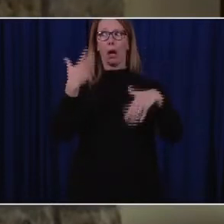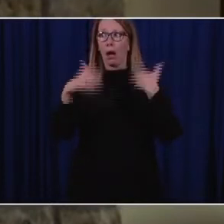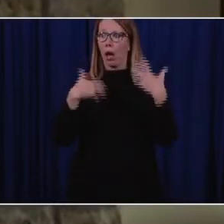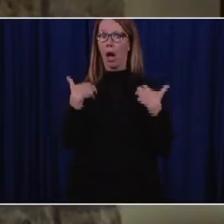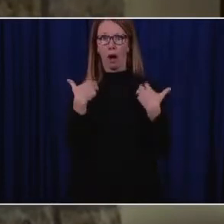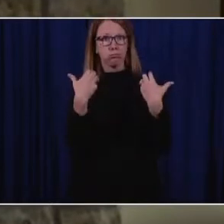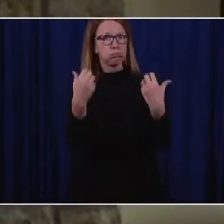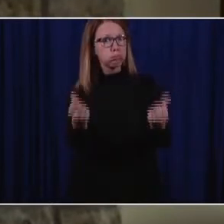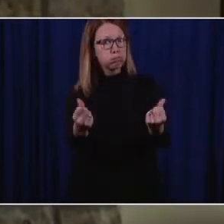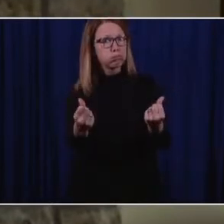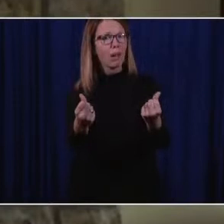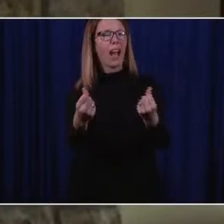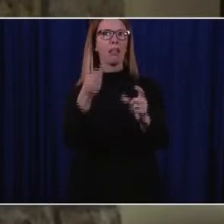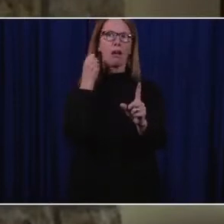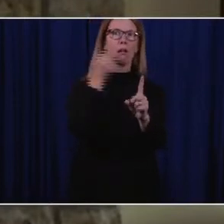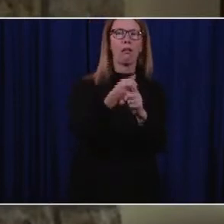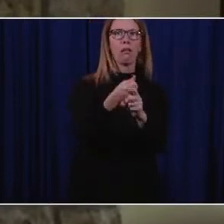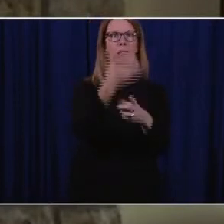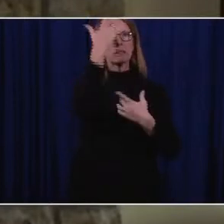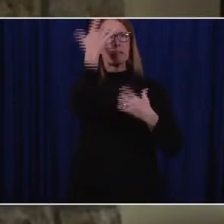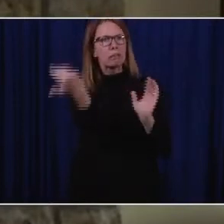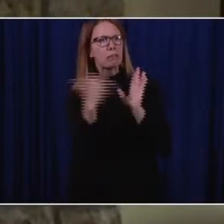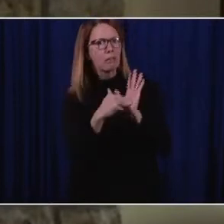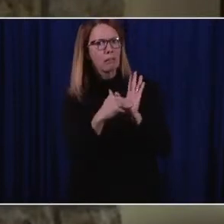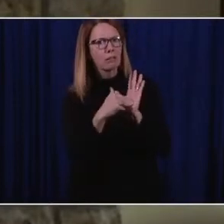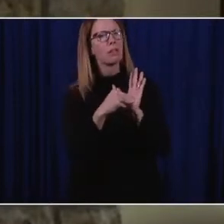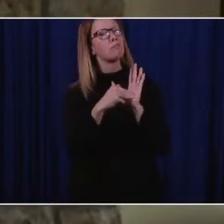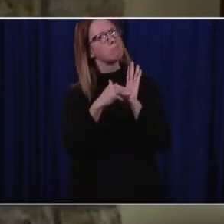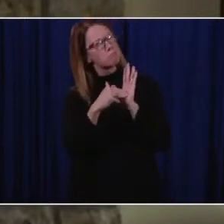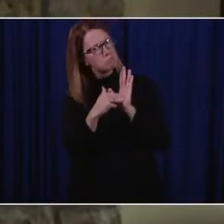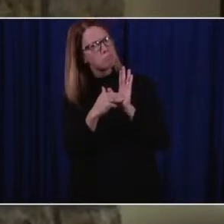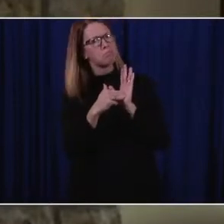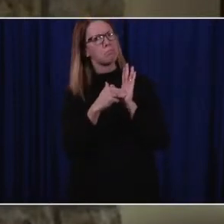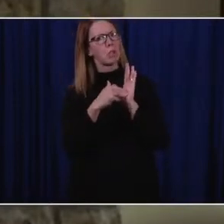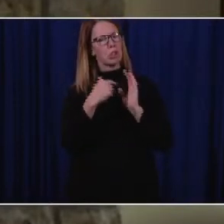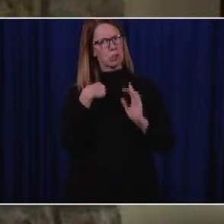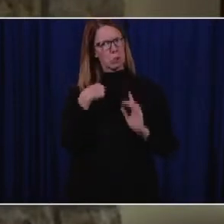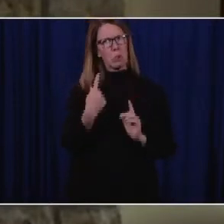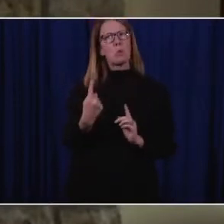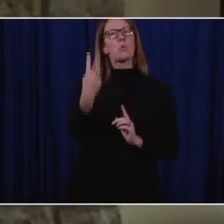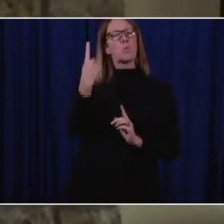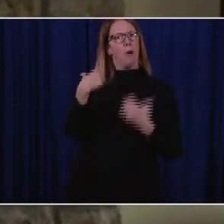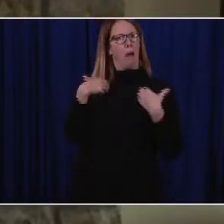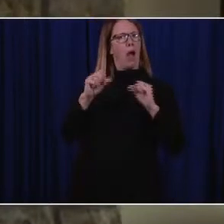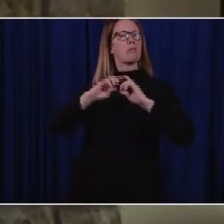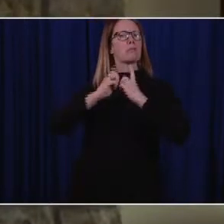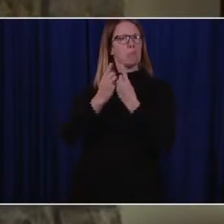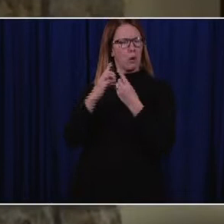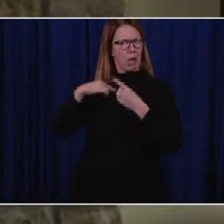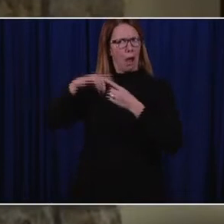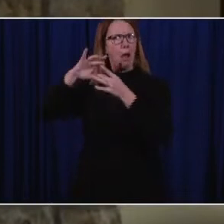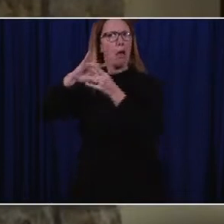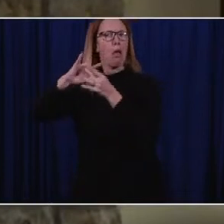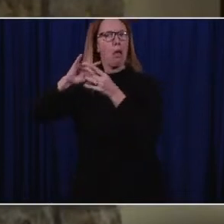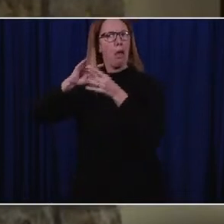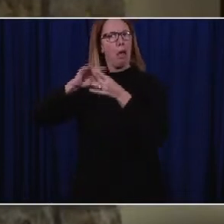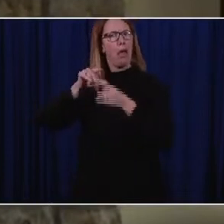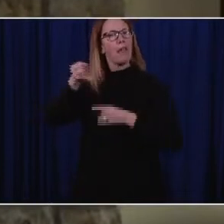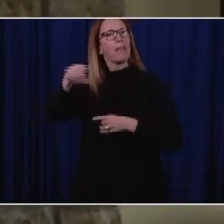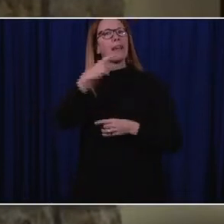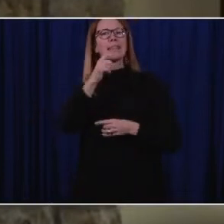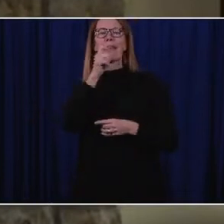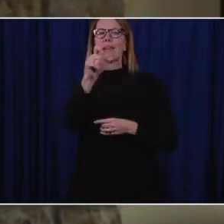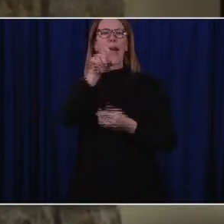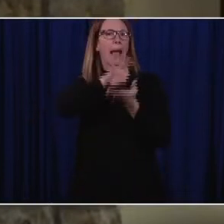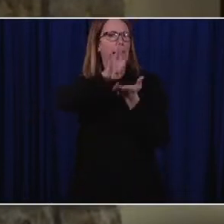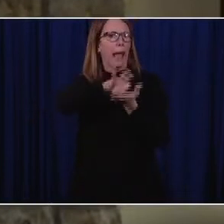recovered and then they get sick again. And so I talked to somebody at the health department who said that they haven't they count each